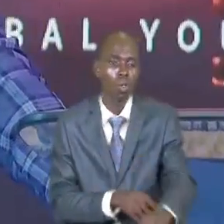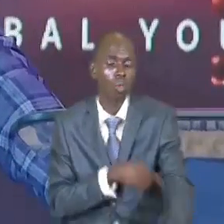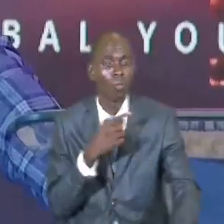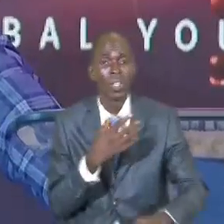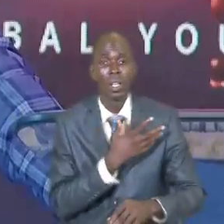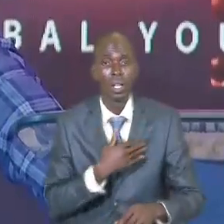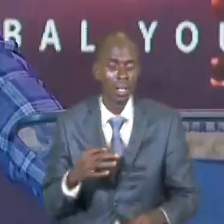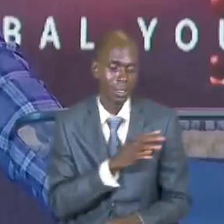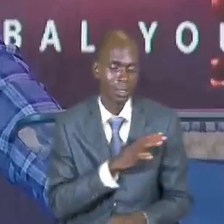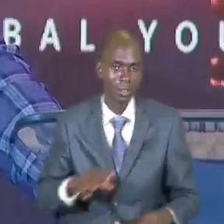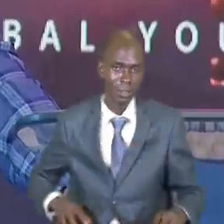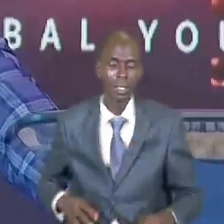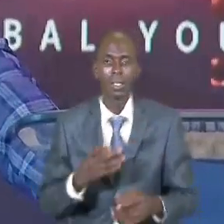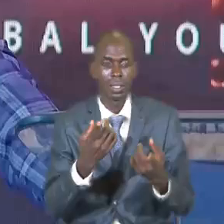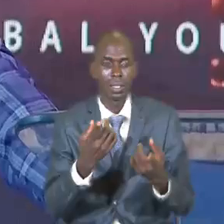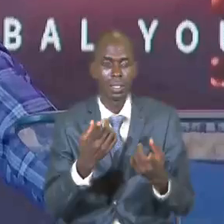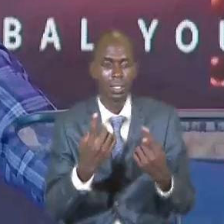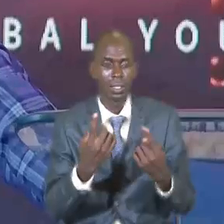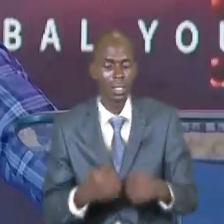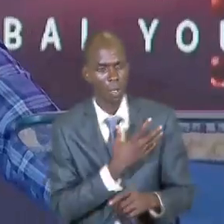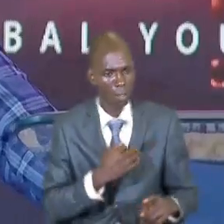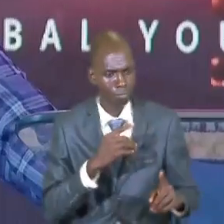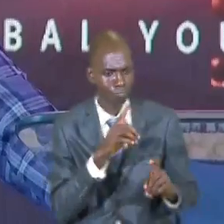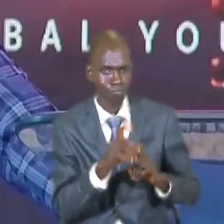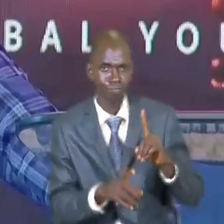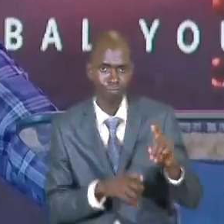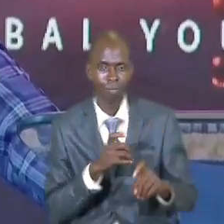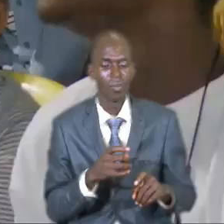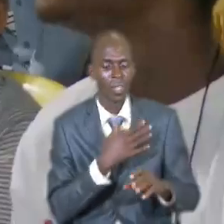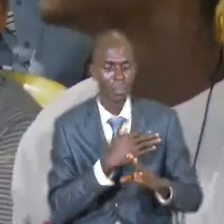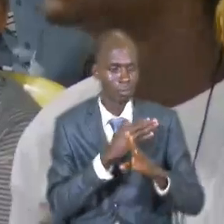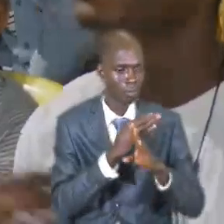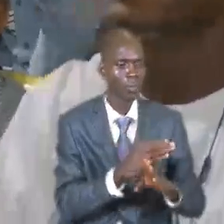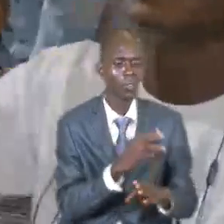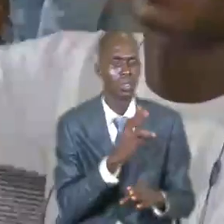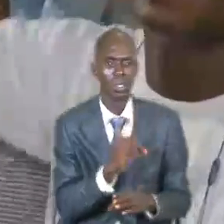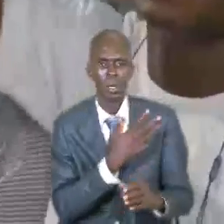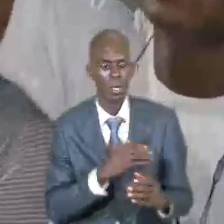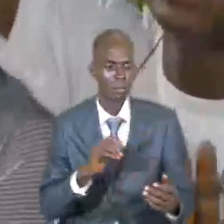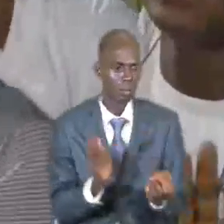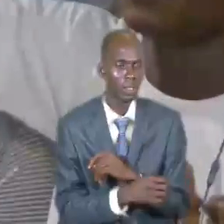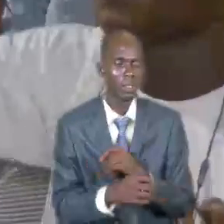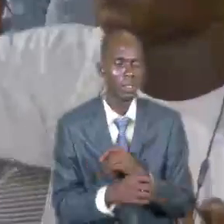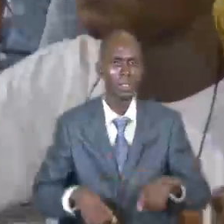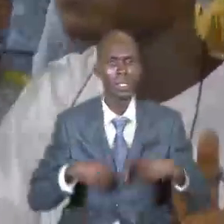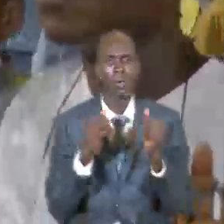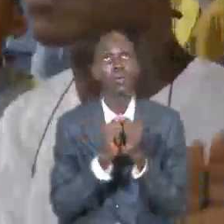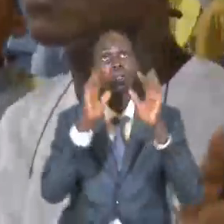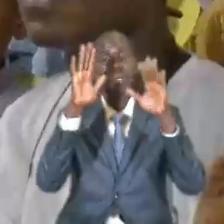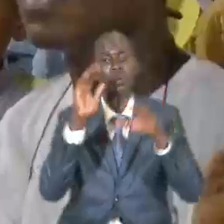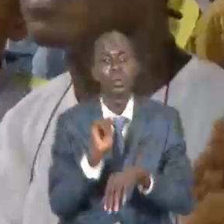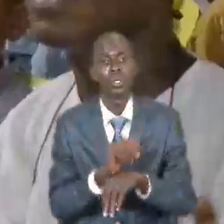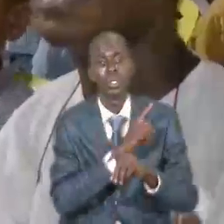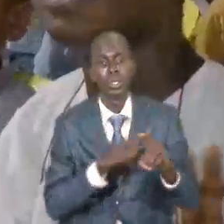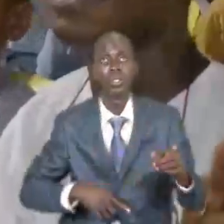interrupted him with a miracle. Anybody there? The Lord comes tonight, he interrupts your